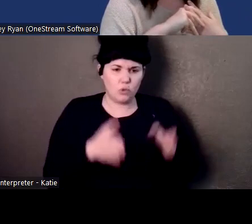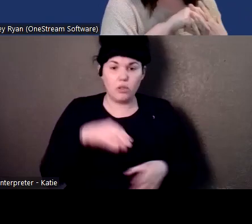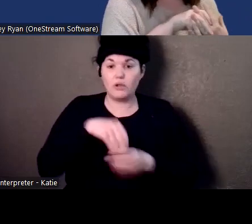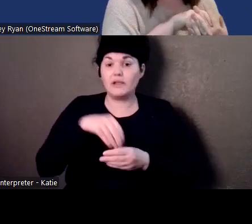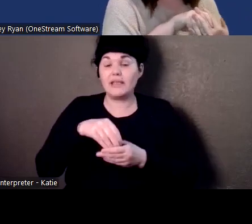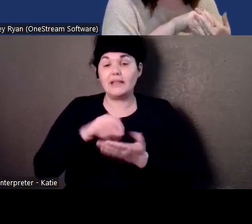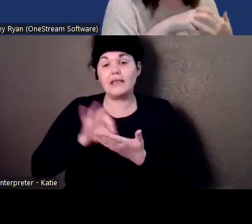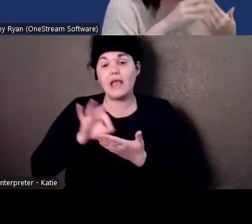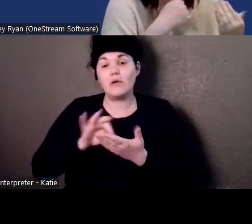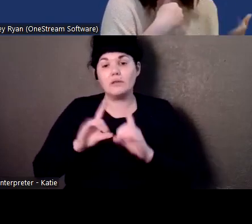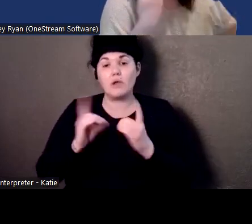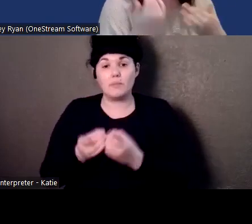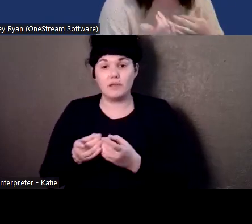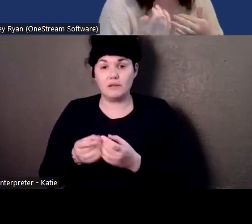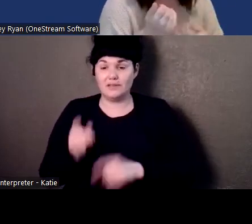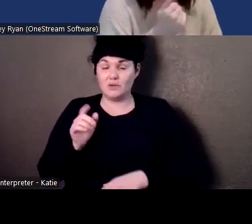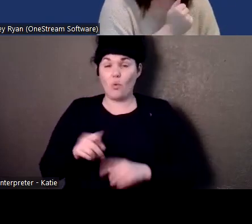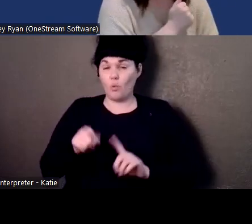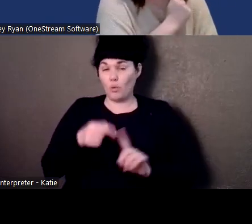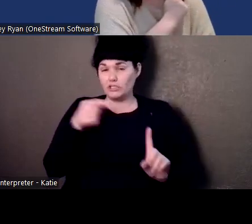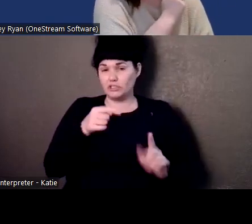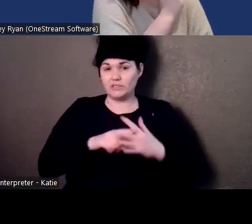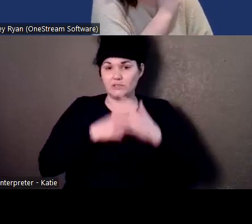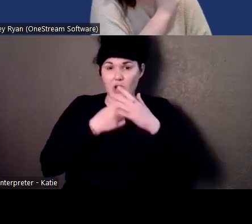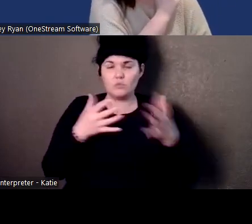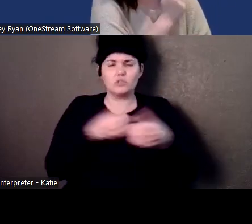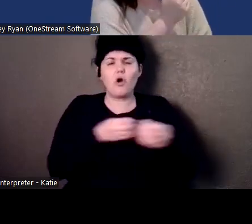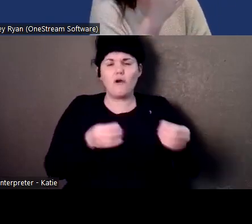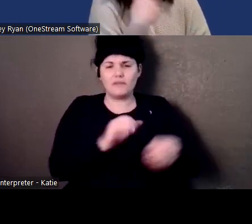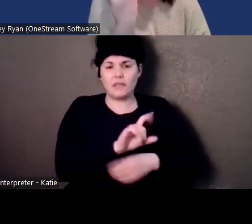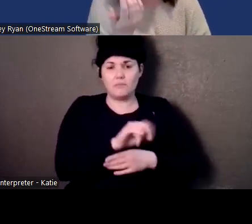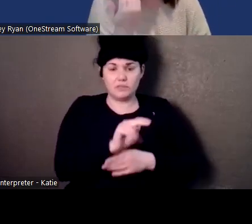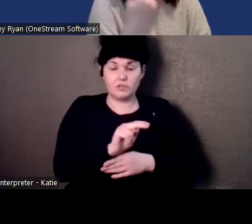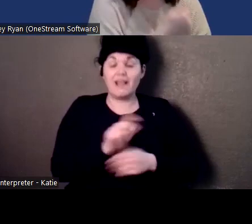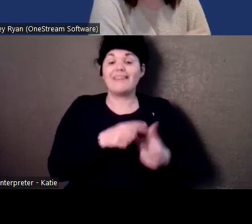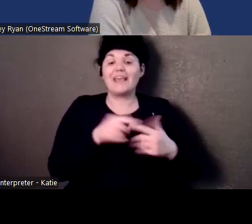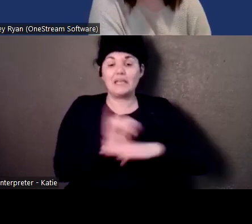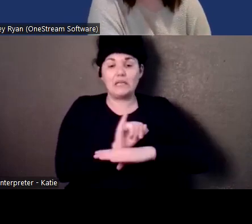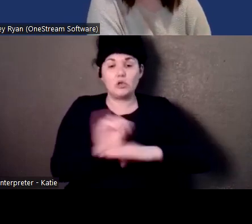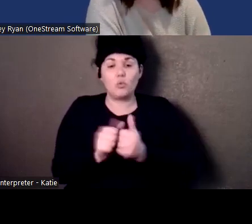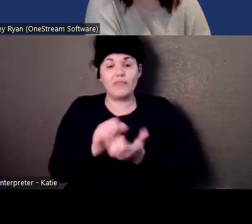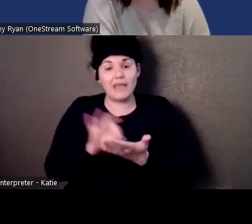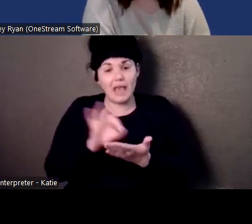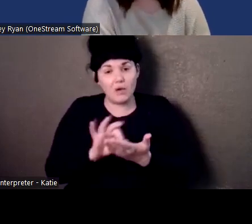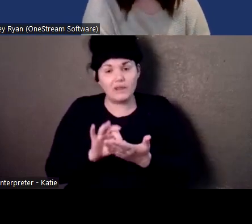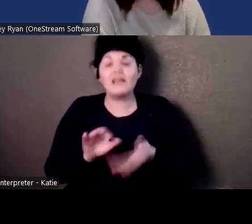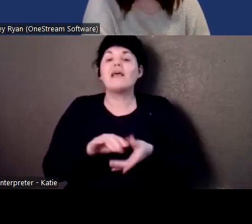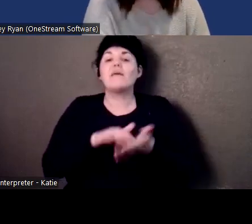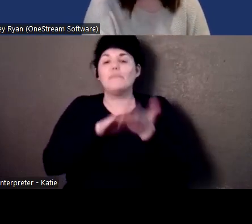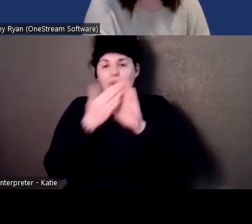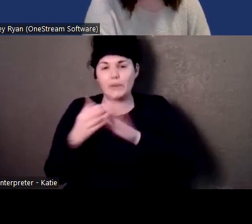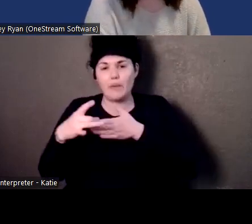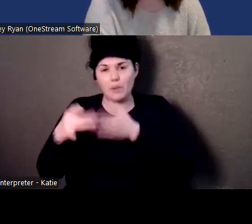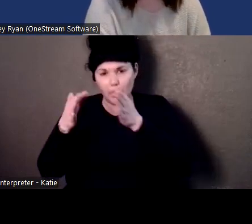started out in our office administration, interned then with our accounting team, and then grew her role into now a leadership role within our accounting